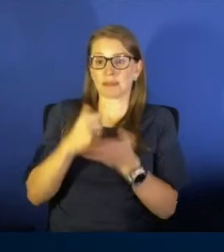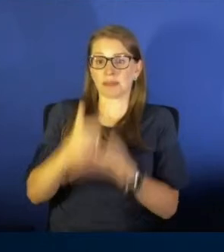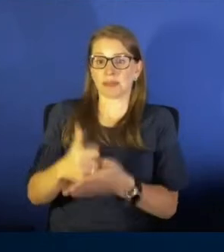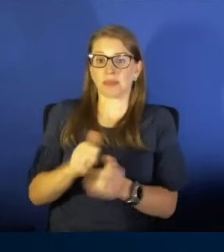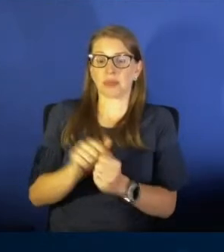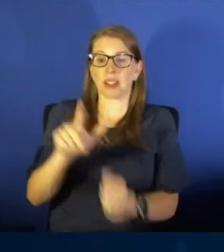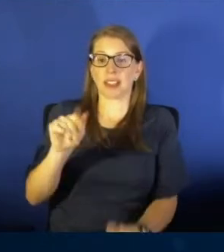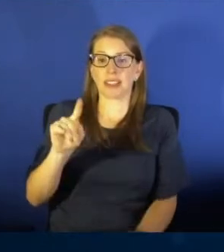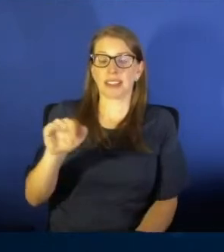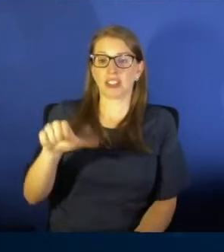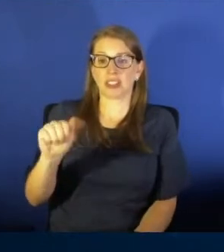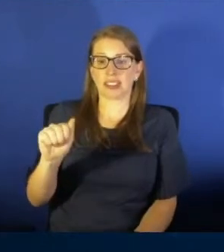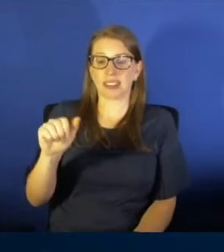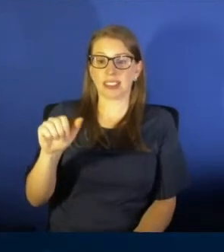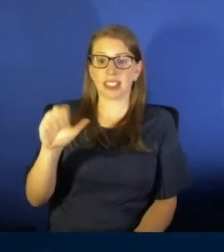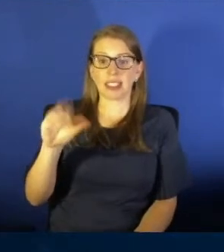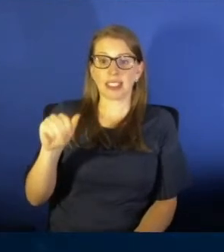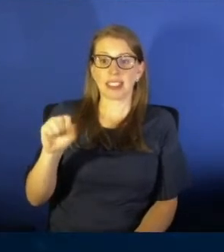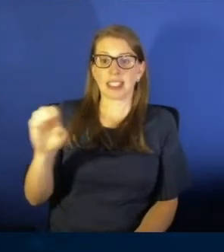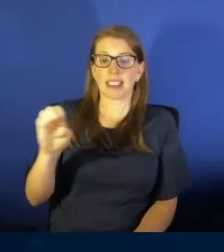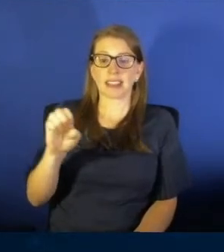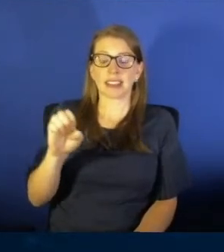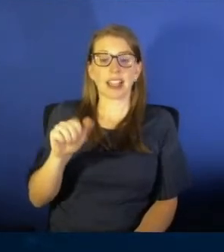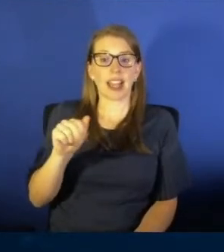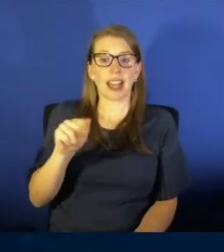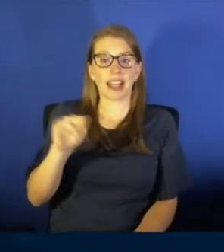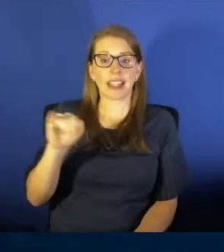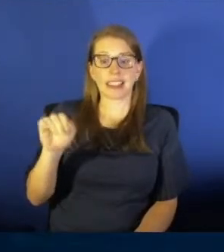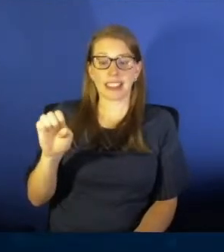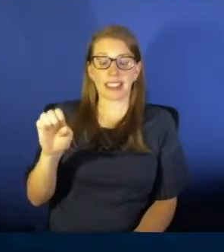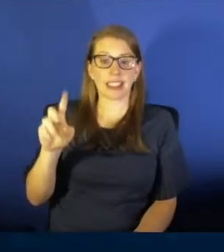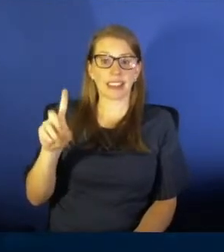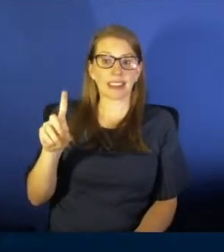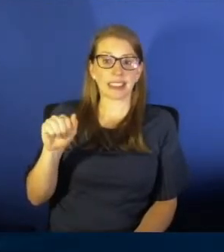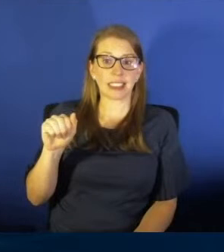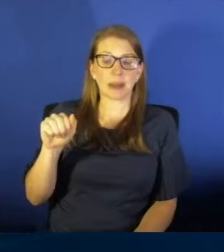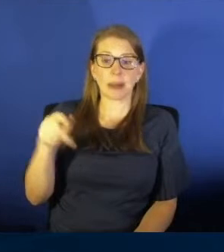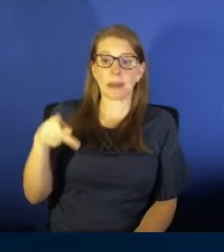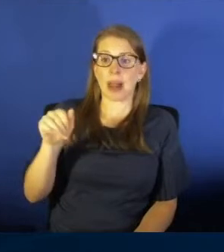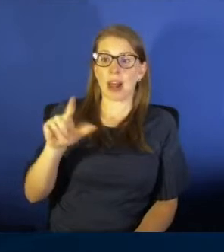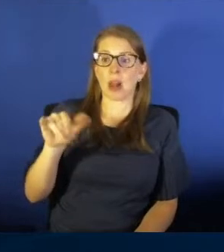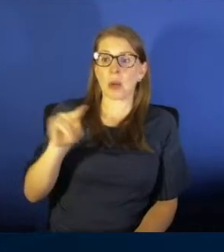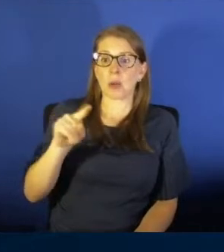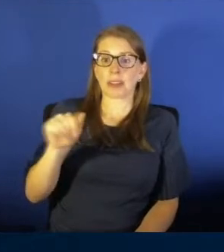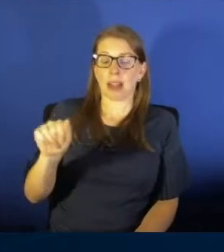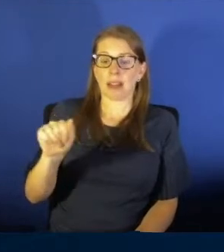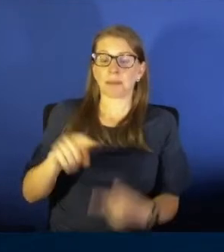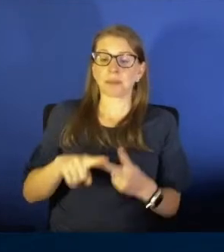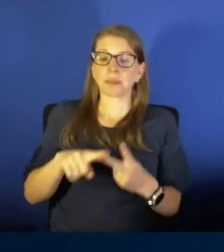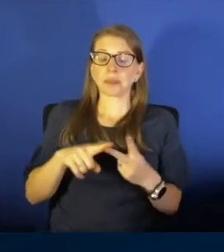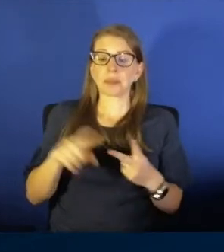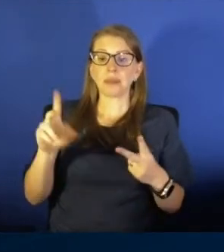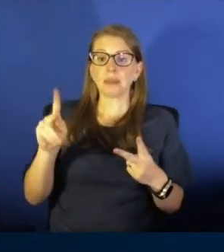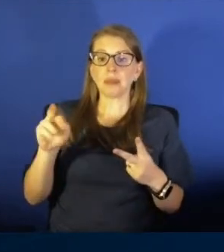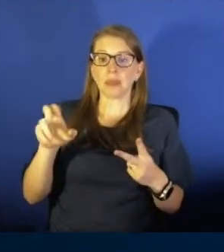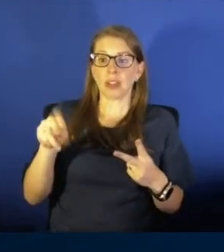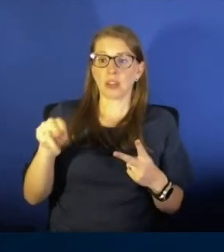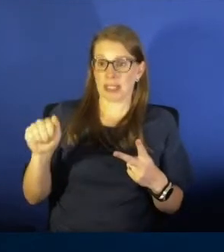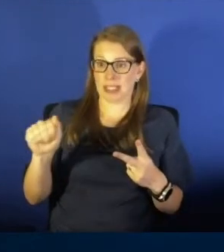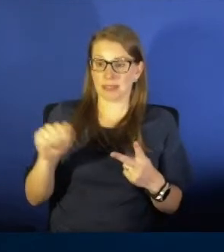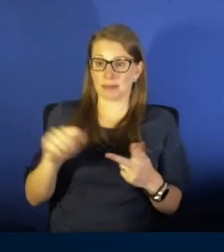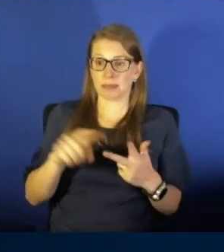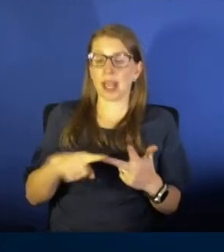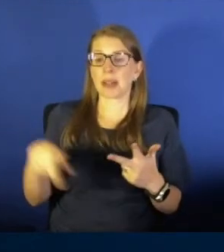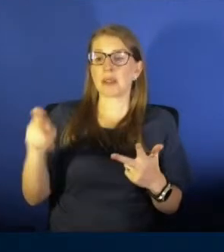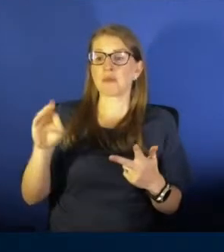case, Annie D. Penaloza and Christina Genton, also joined by Director of ECMO Services, Dr. Bridget Flynn. We're going to get with